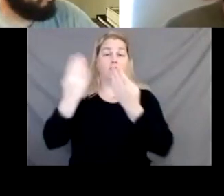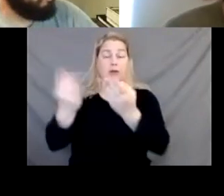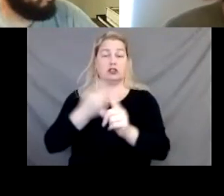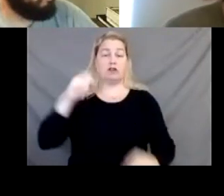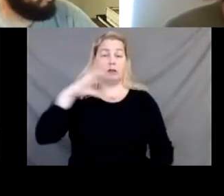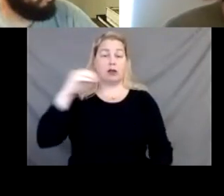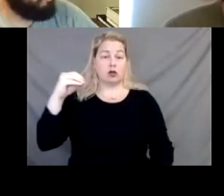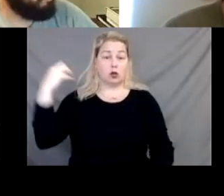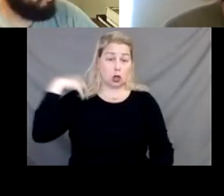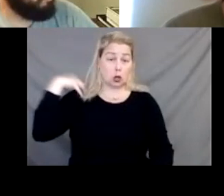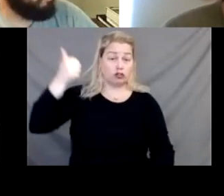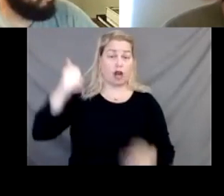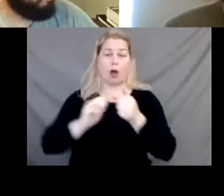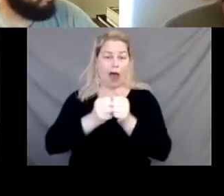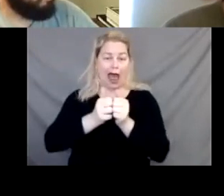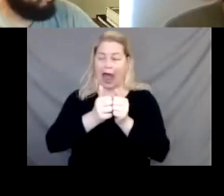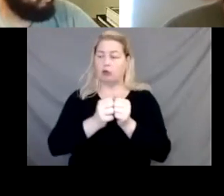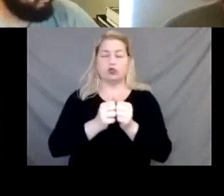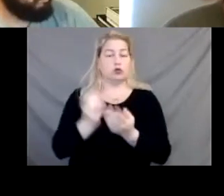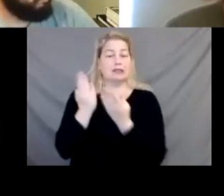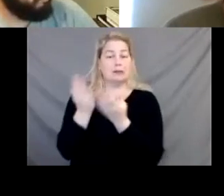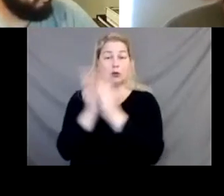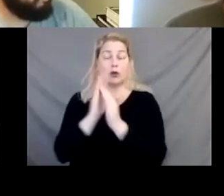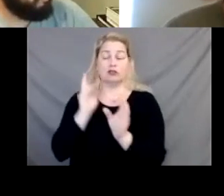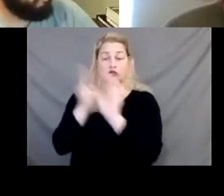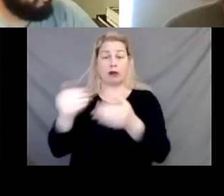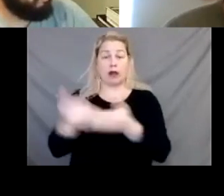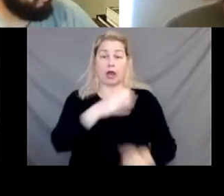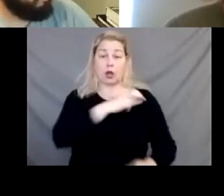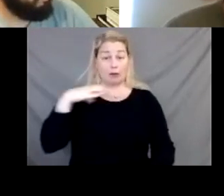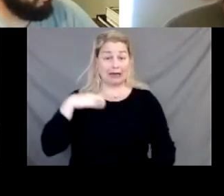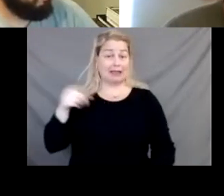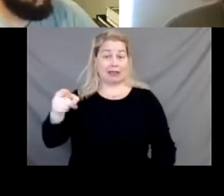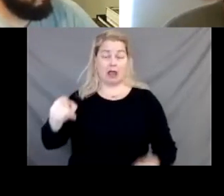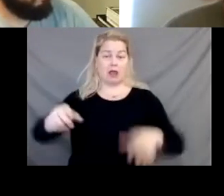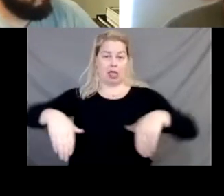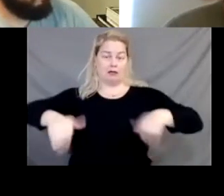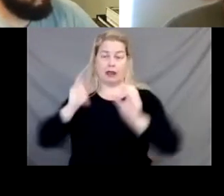could request to join an existing committee that they may not be a part of?